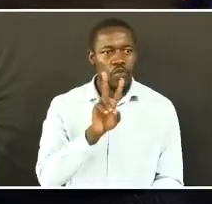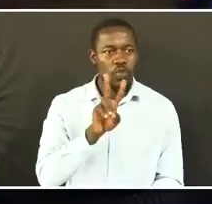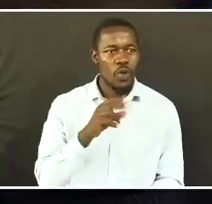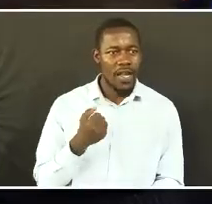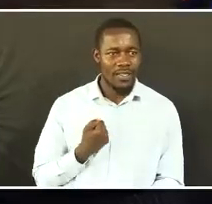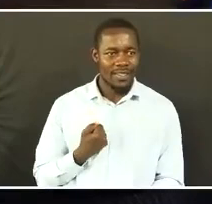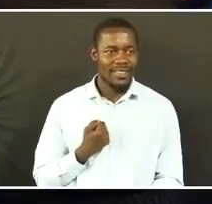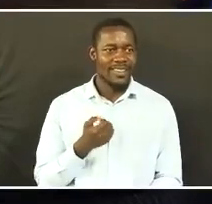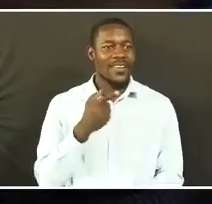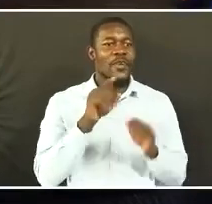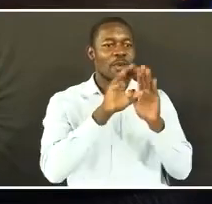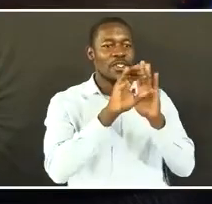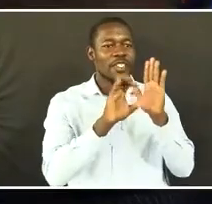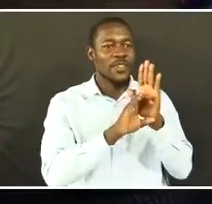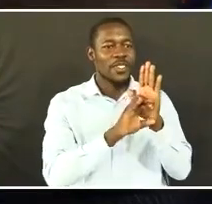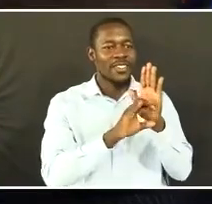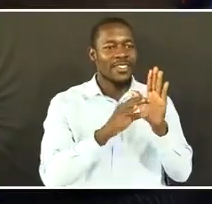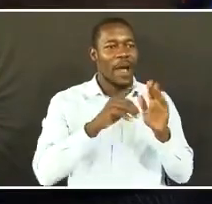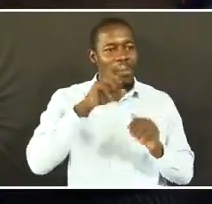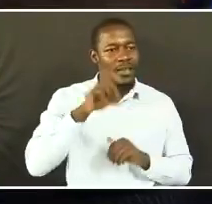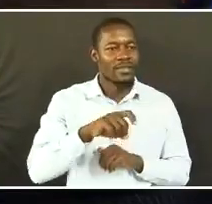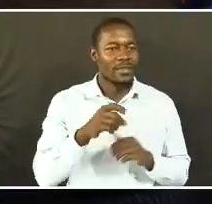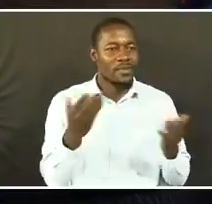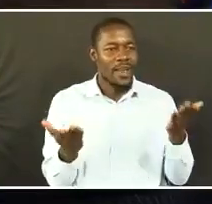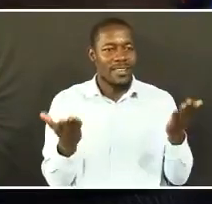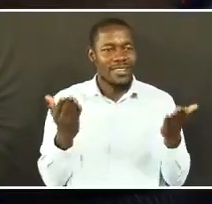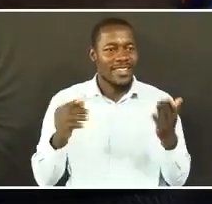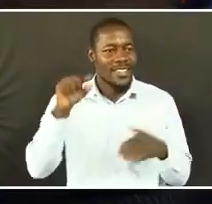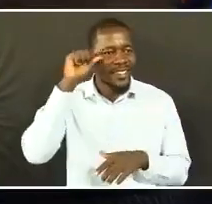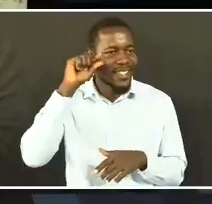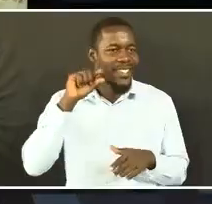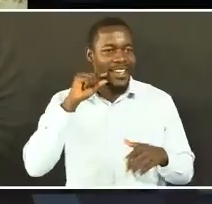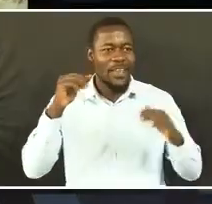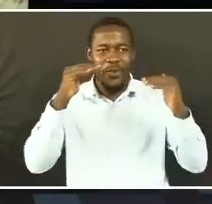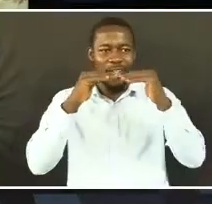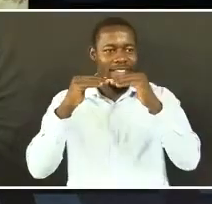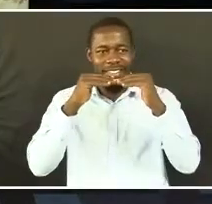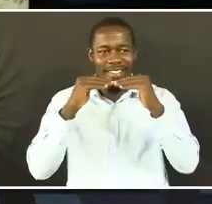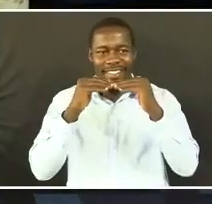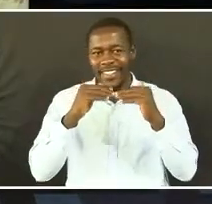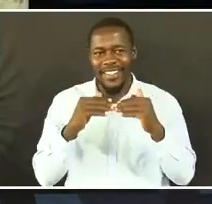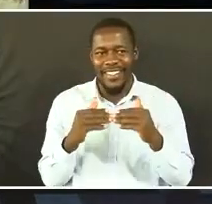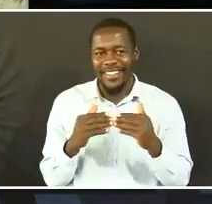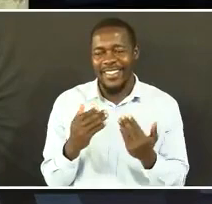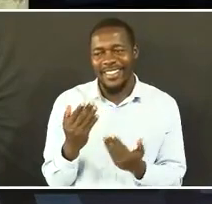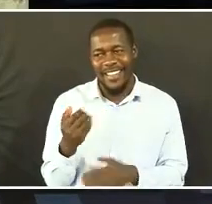kindly? What name would you give? What name? Or any one of you, what name would you give the prodigal son?